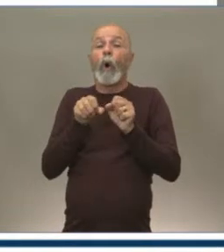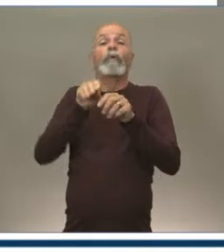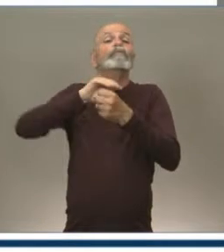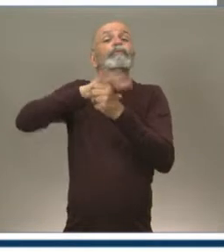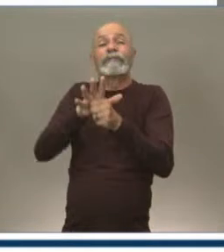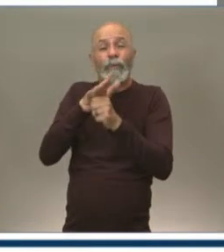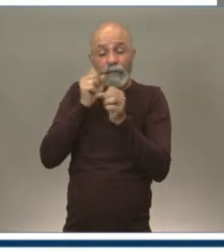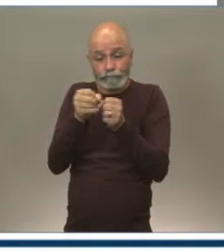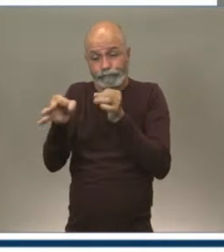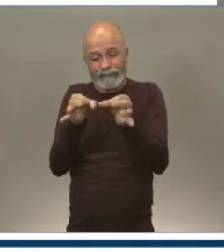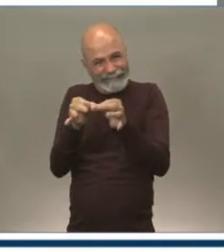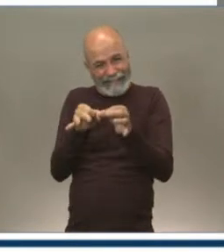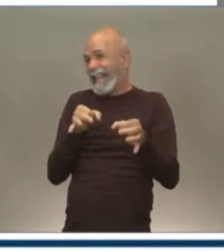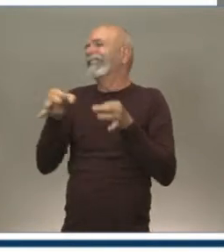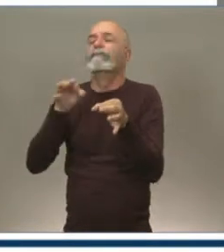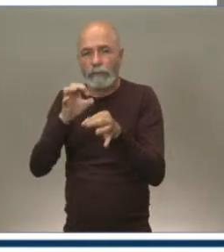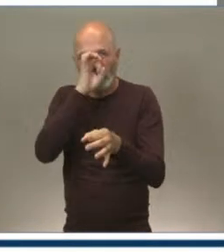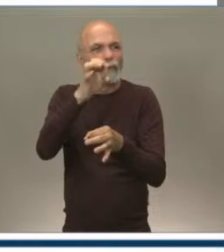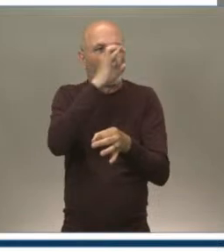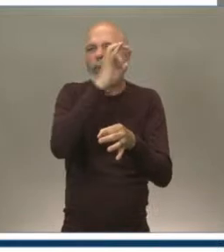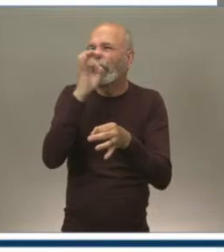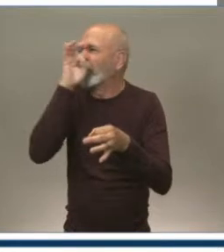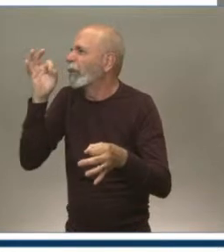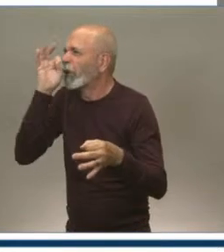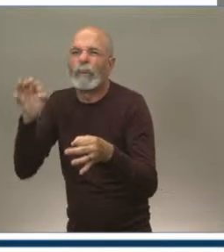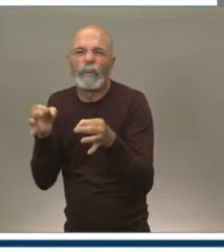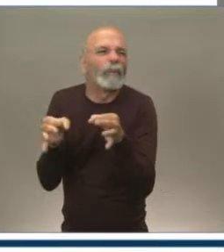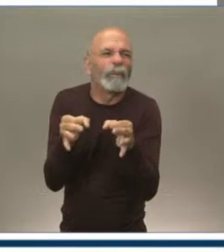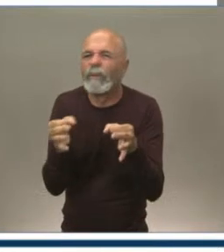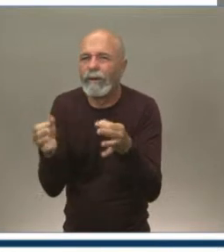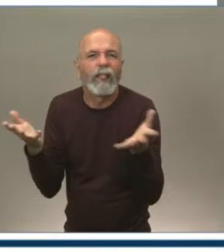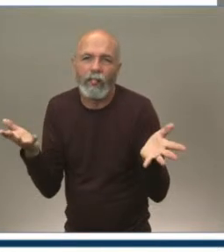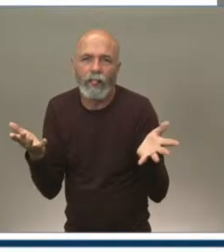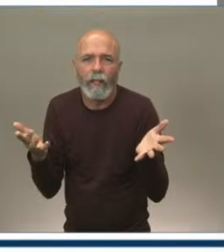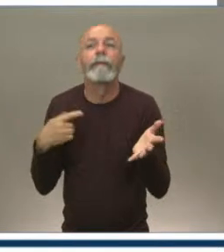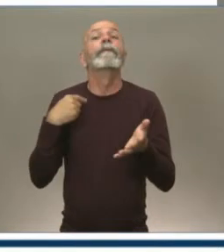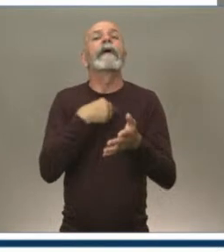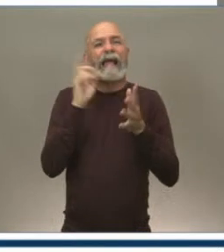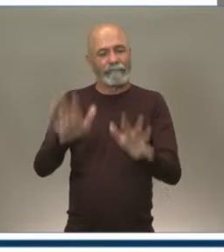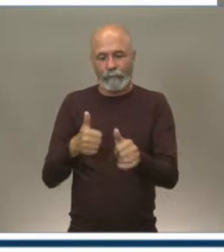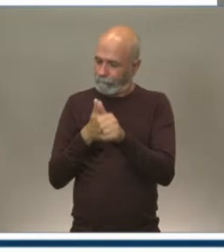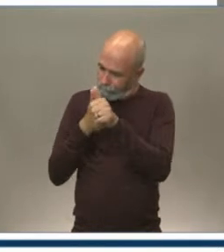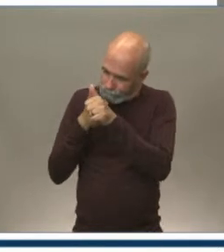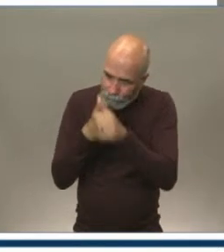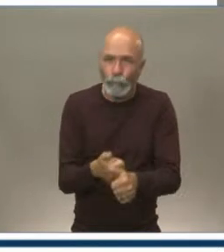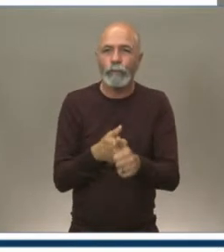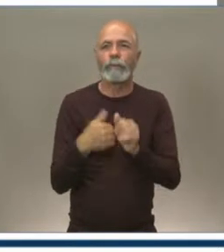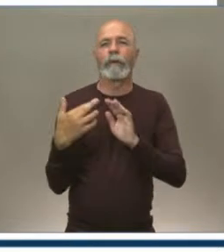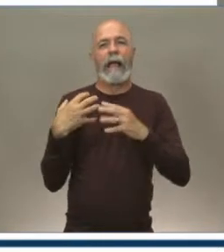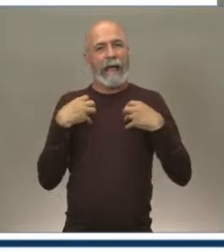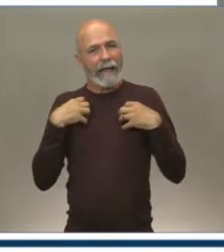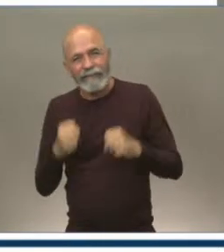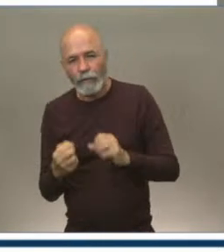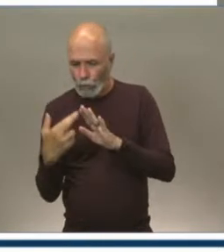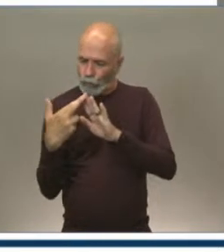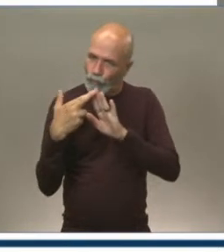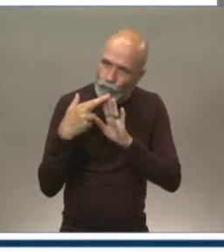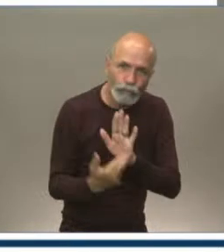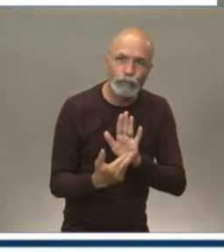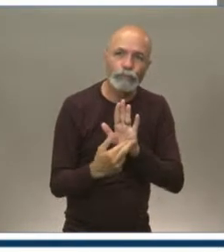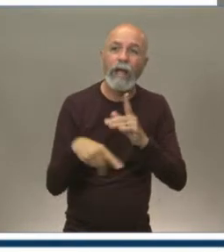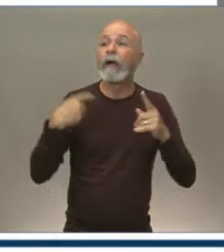widely. So the two have to go hand in hand. We got to stick with public health restrictions for a few more weeks and get everybody vaccinated who